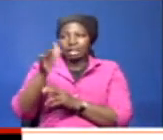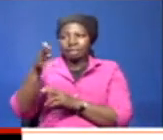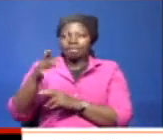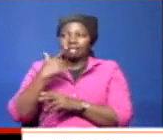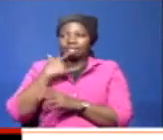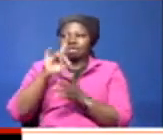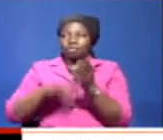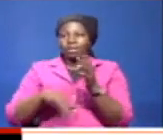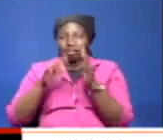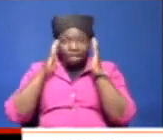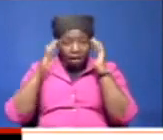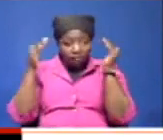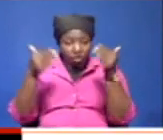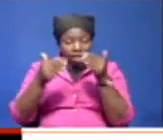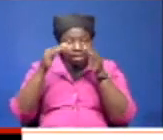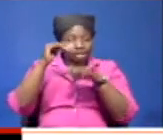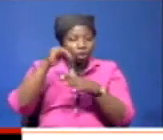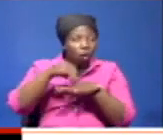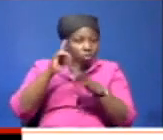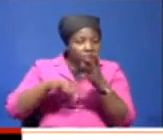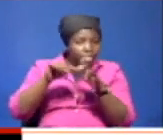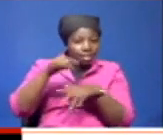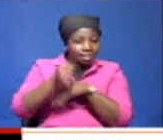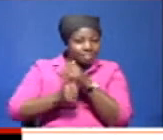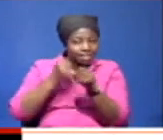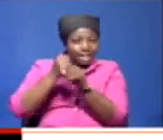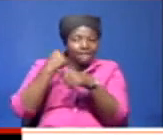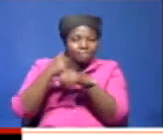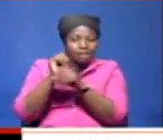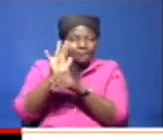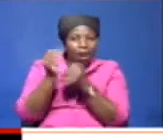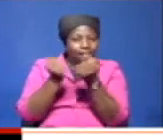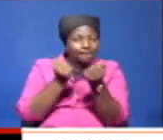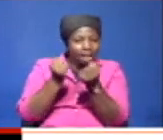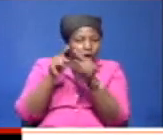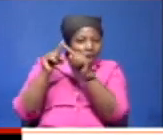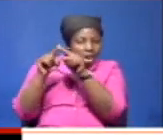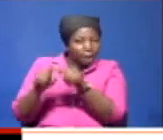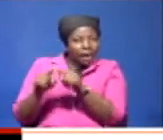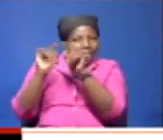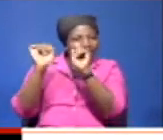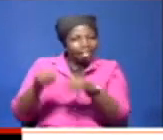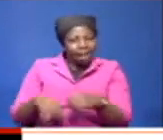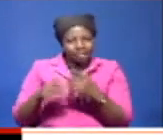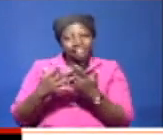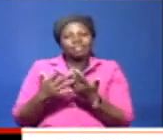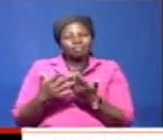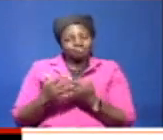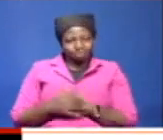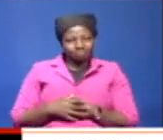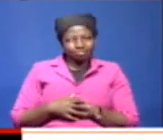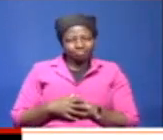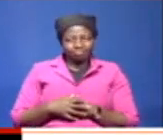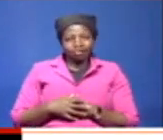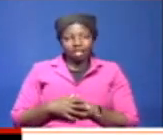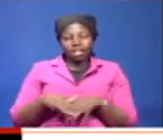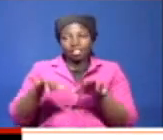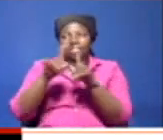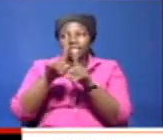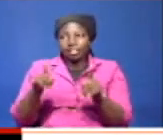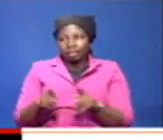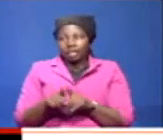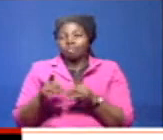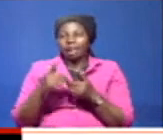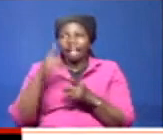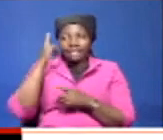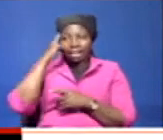concentrated on this year was making their cars reliable. Not too much top end, but reliable. And I think,